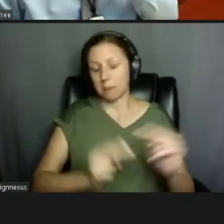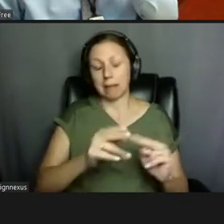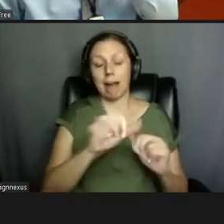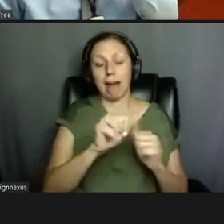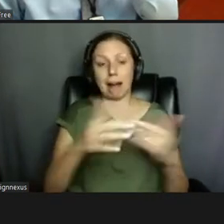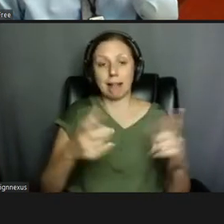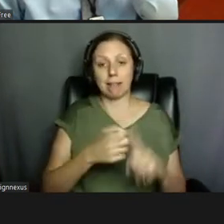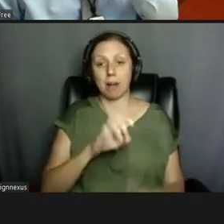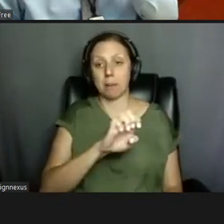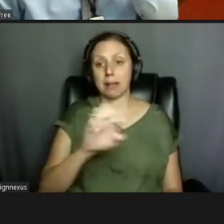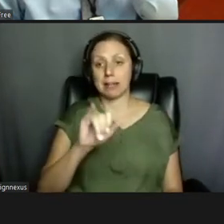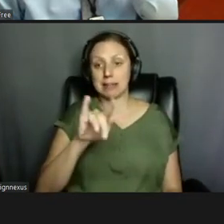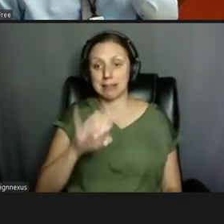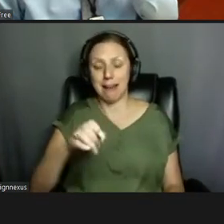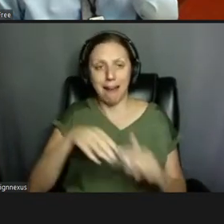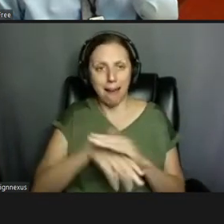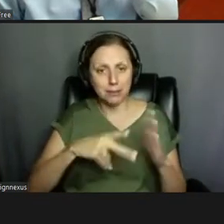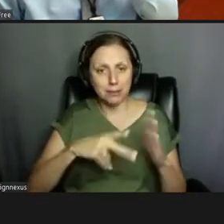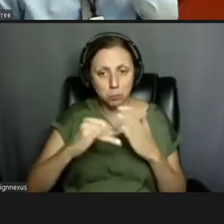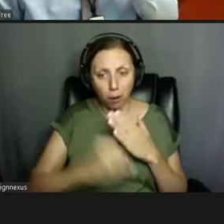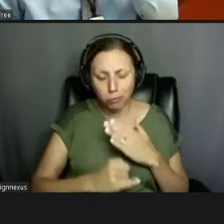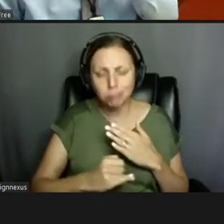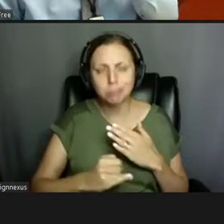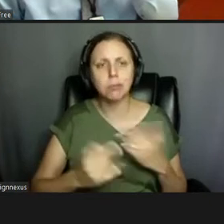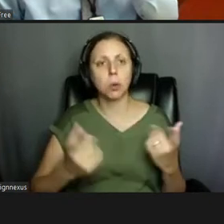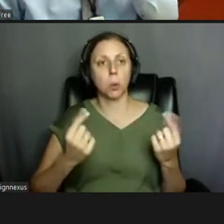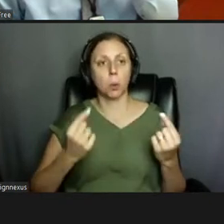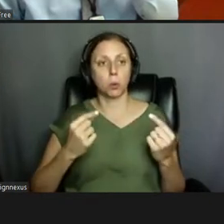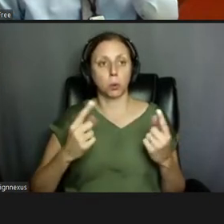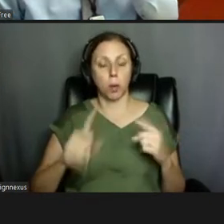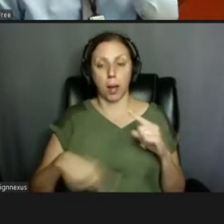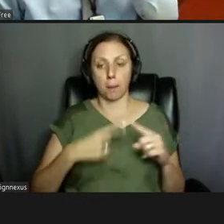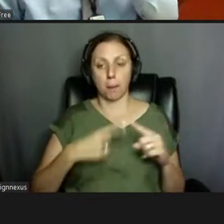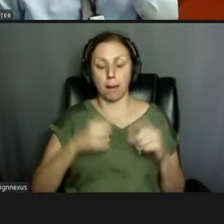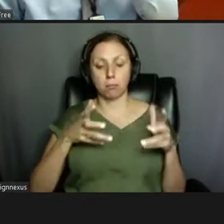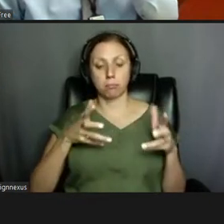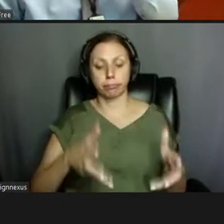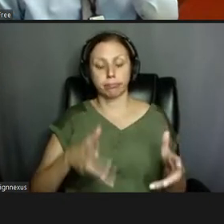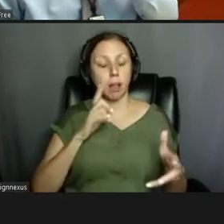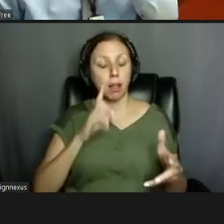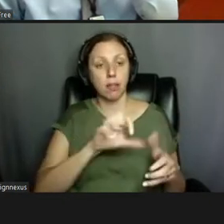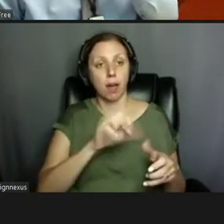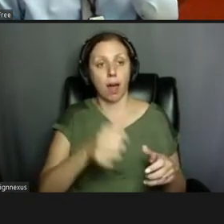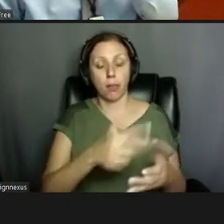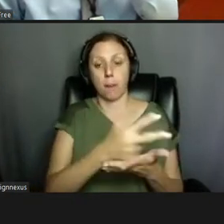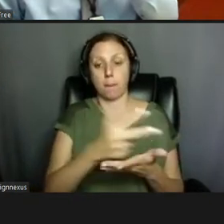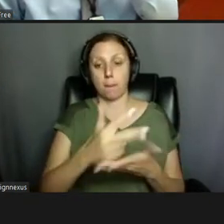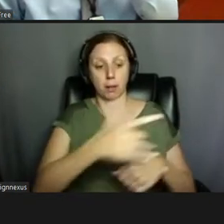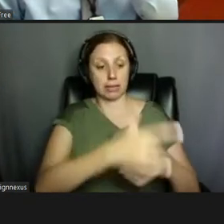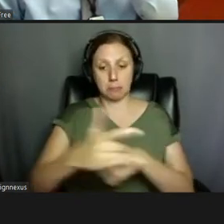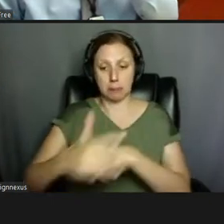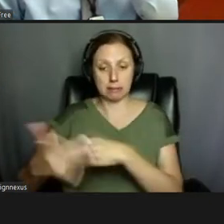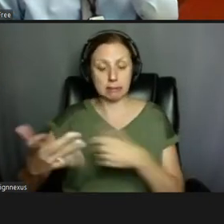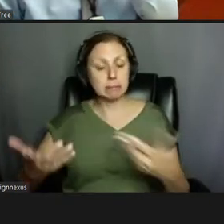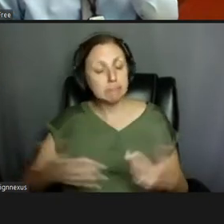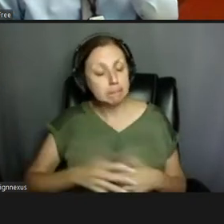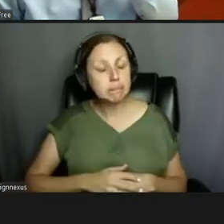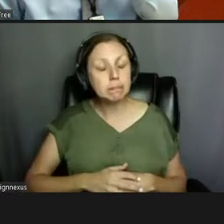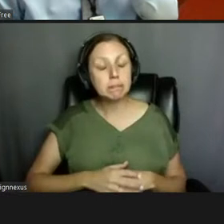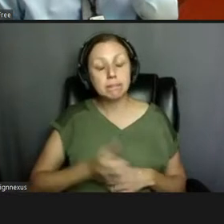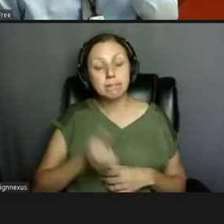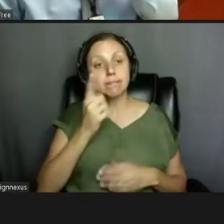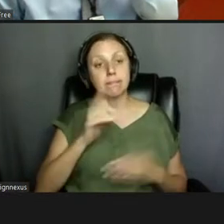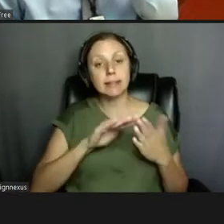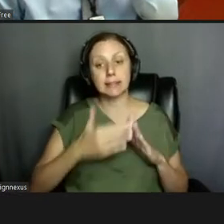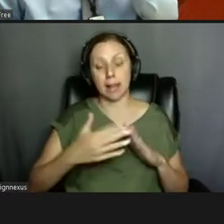Access project. Now, what to do about the remaining parking spaces? Well, the town officials